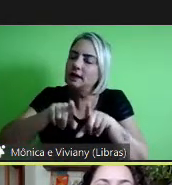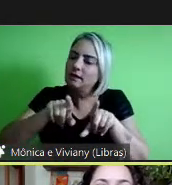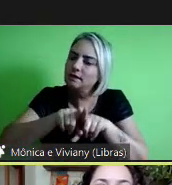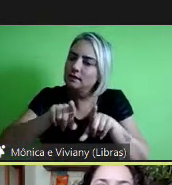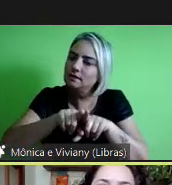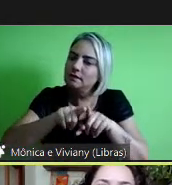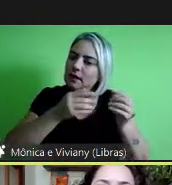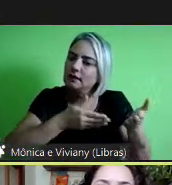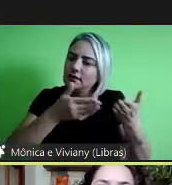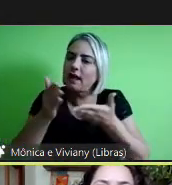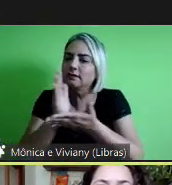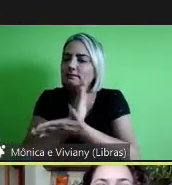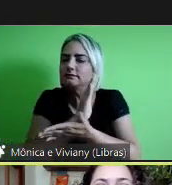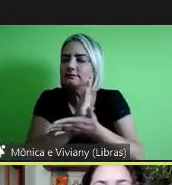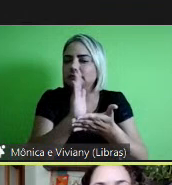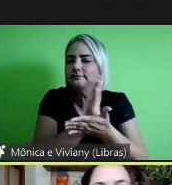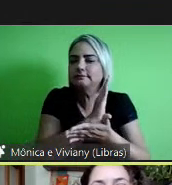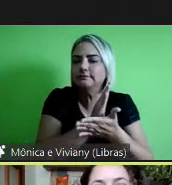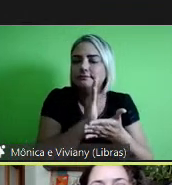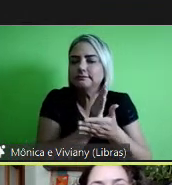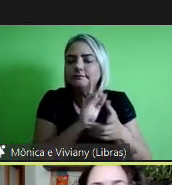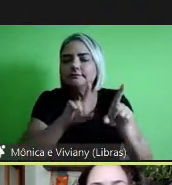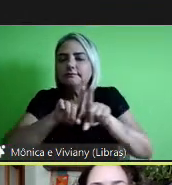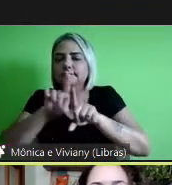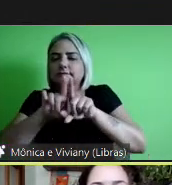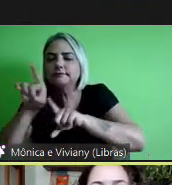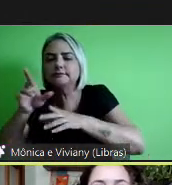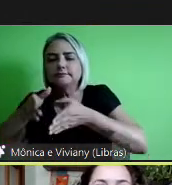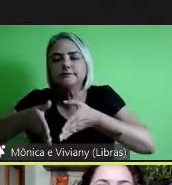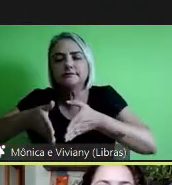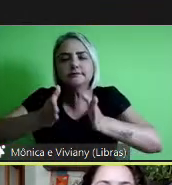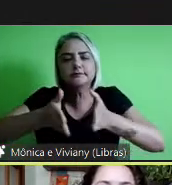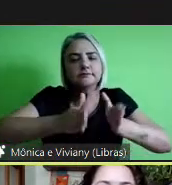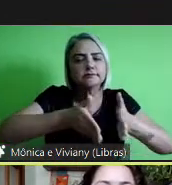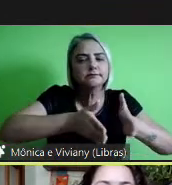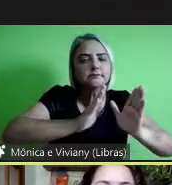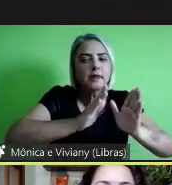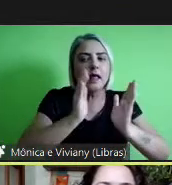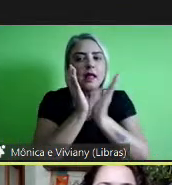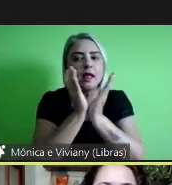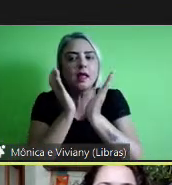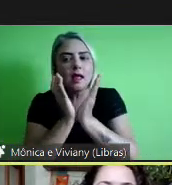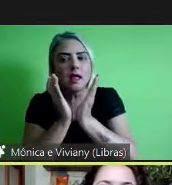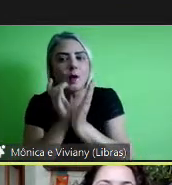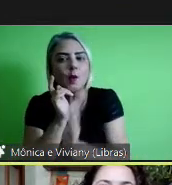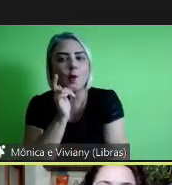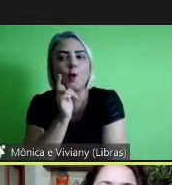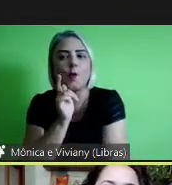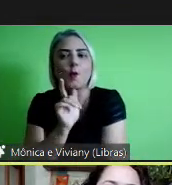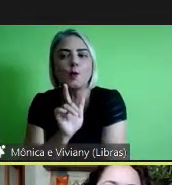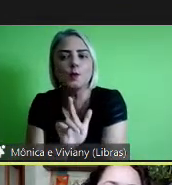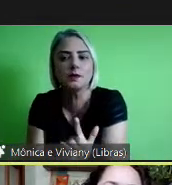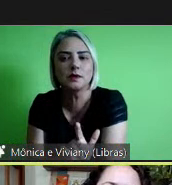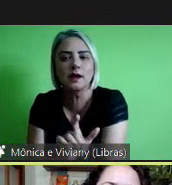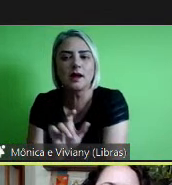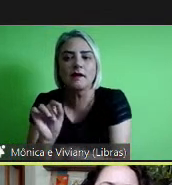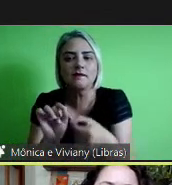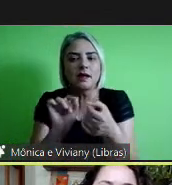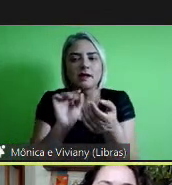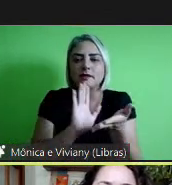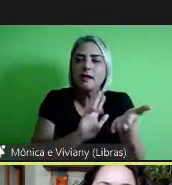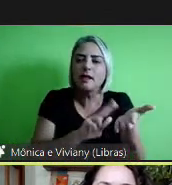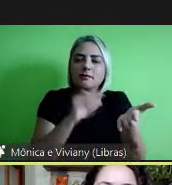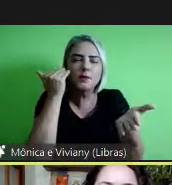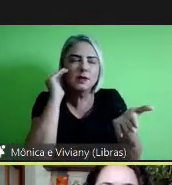that was launched yesterday also brings some indication about paths for these teams